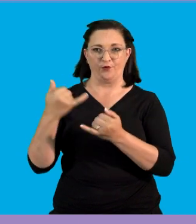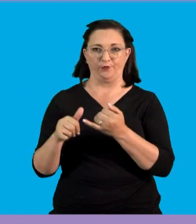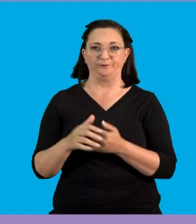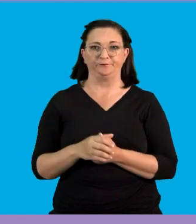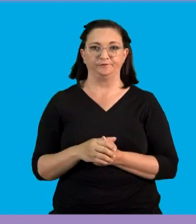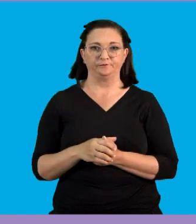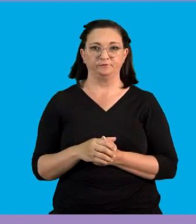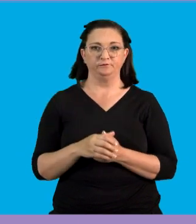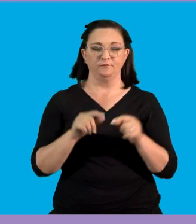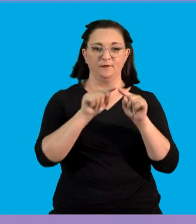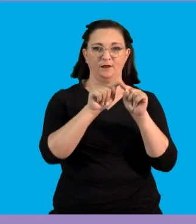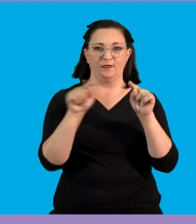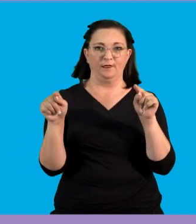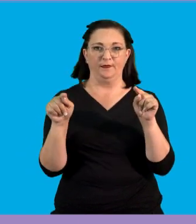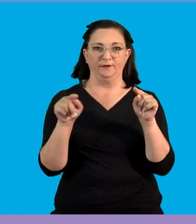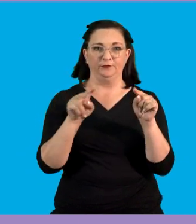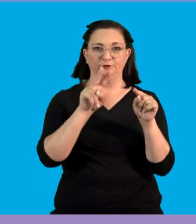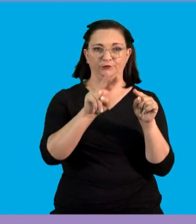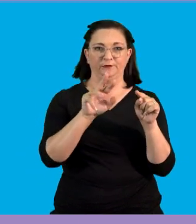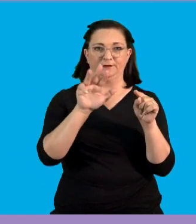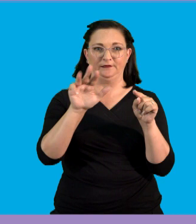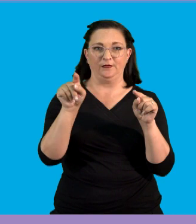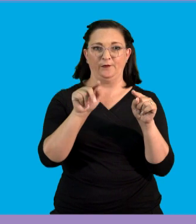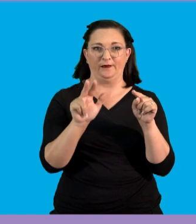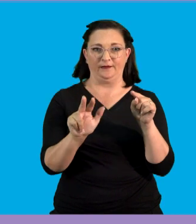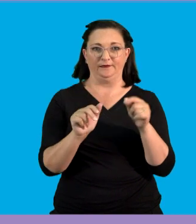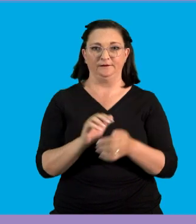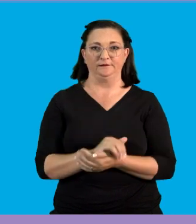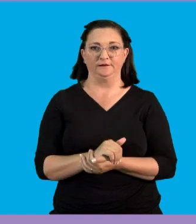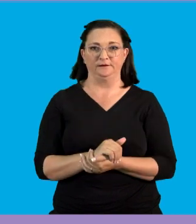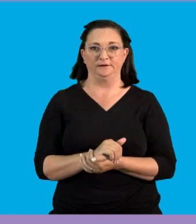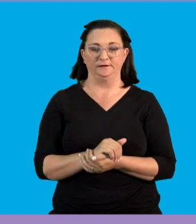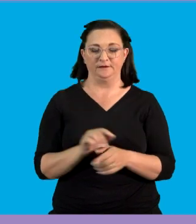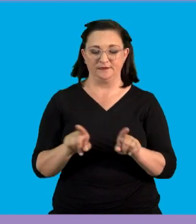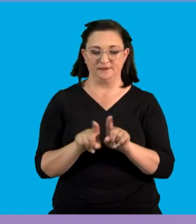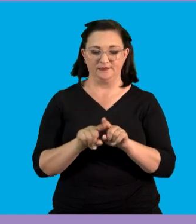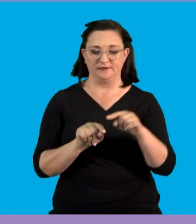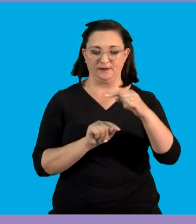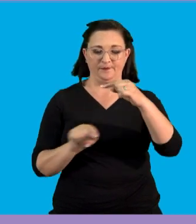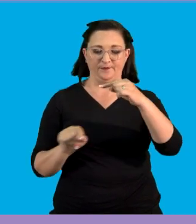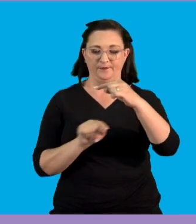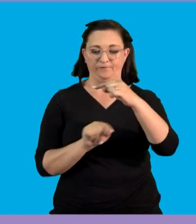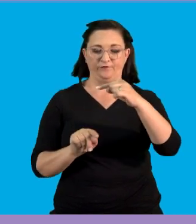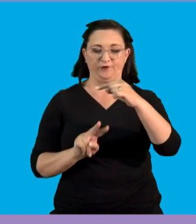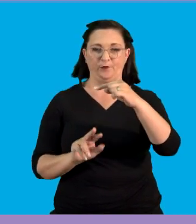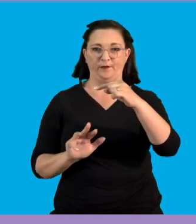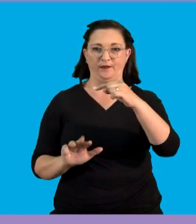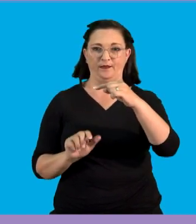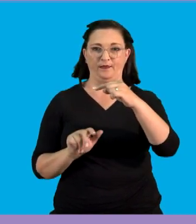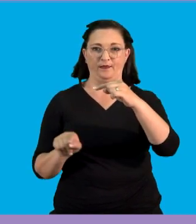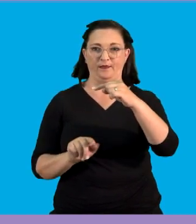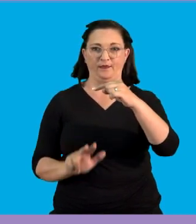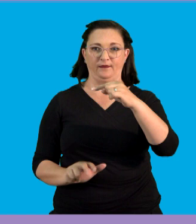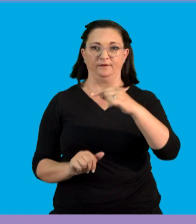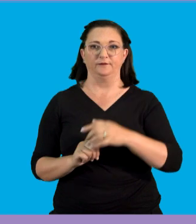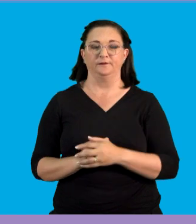the length is 29/8, that means the length on the other side is 29/8. And how do we